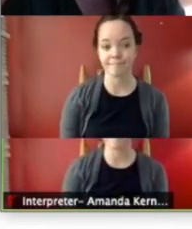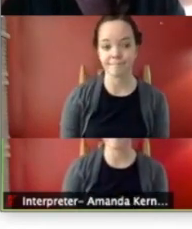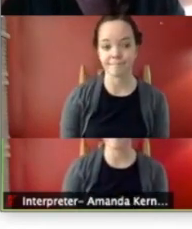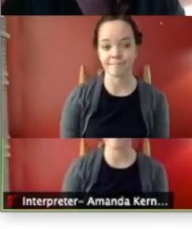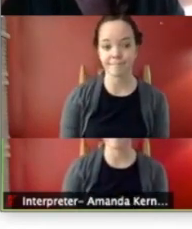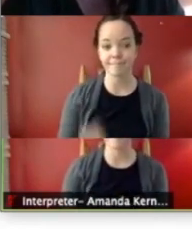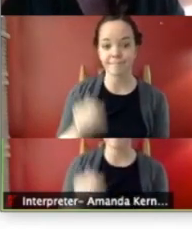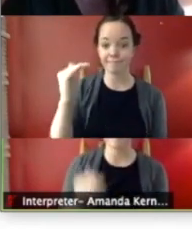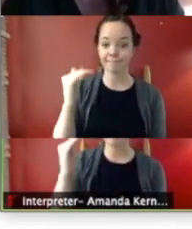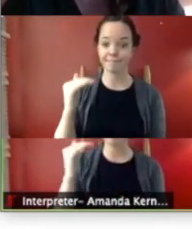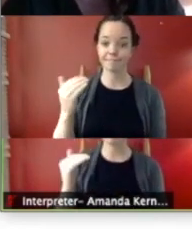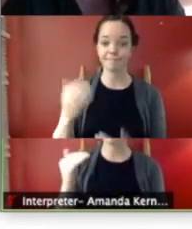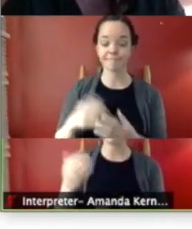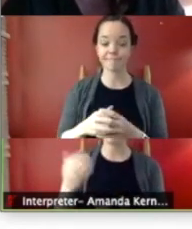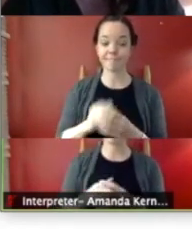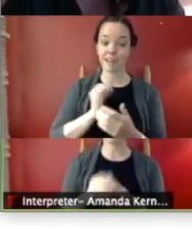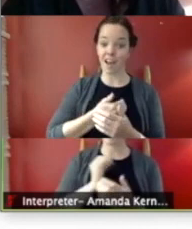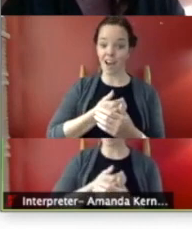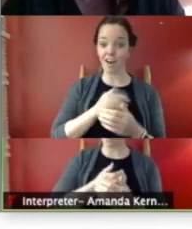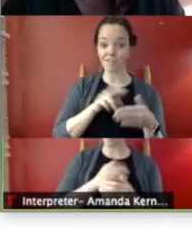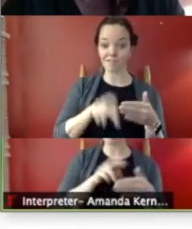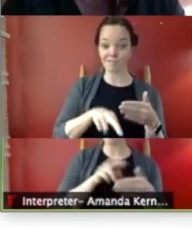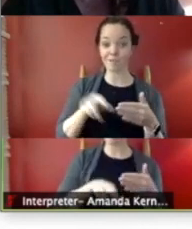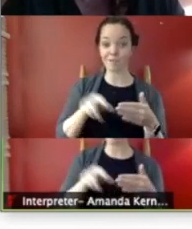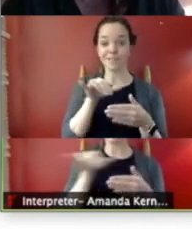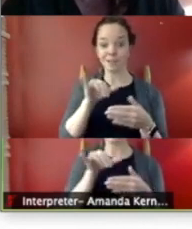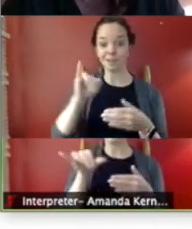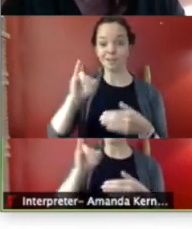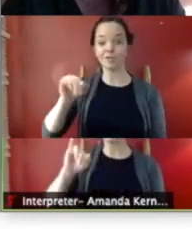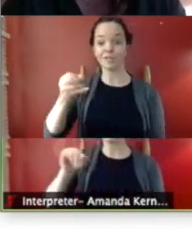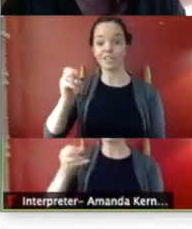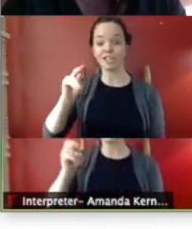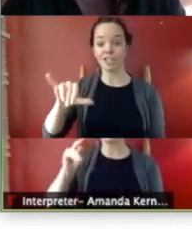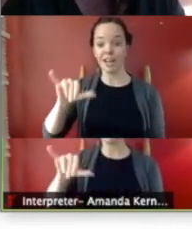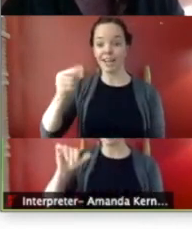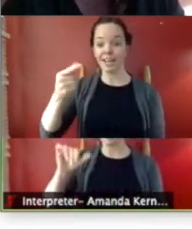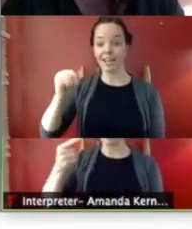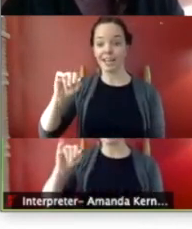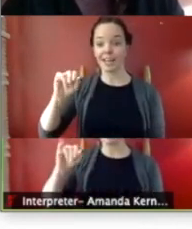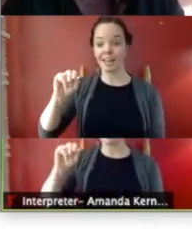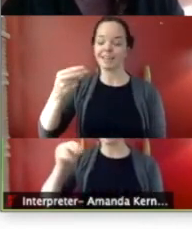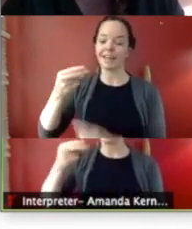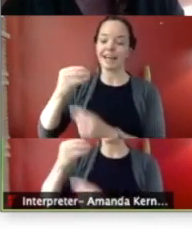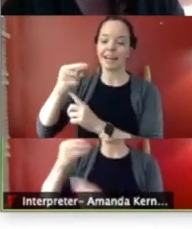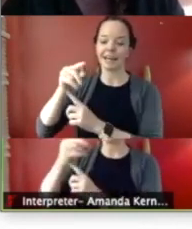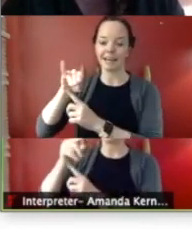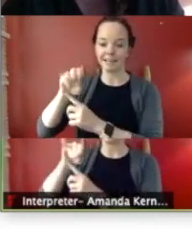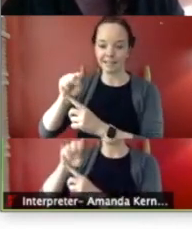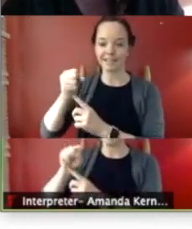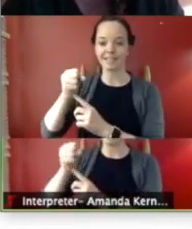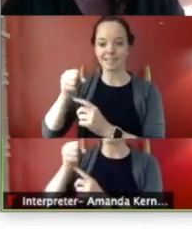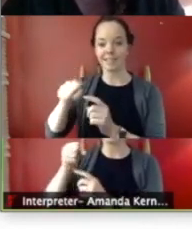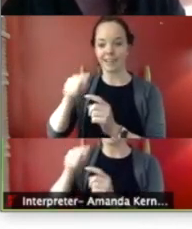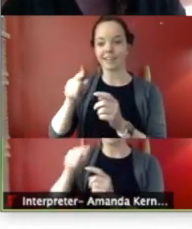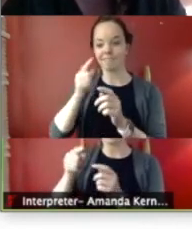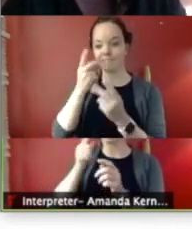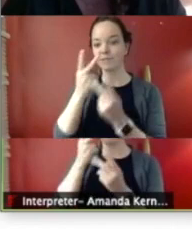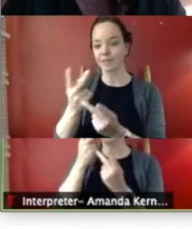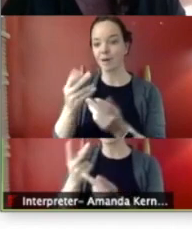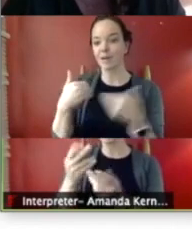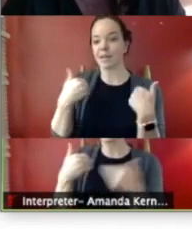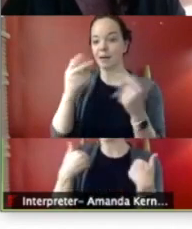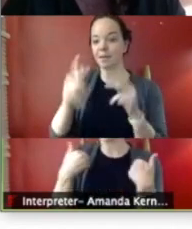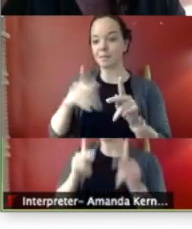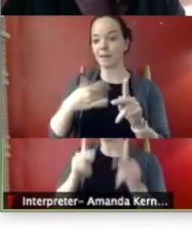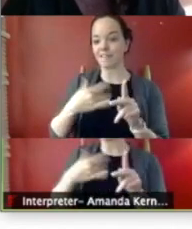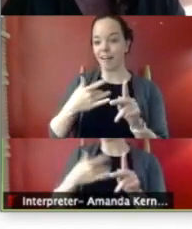Our findings were consistent with findings from Jenny Higgins and colleagues, who also found that young people perceived resistance to IUD removal.